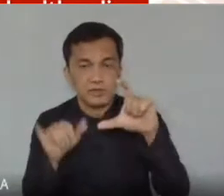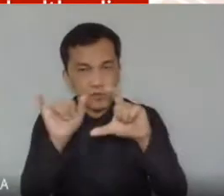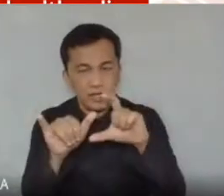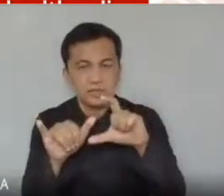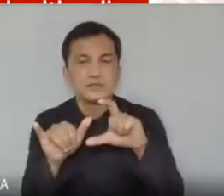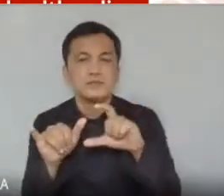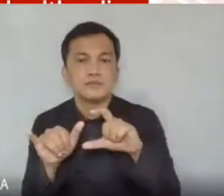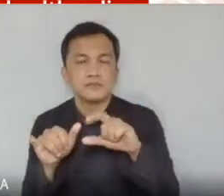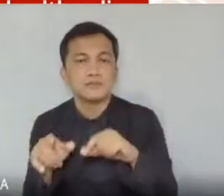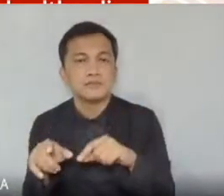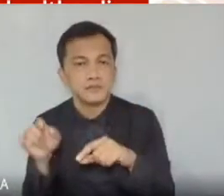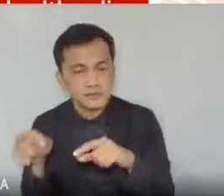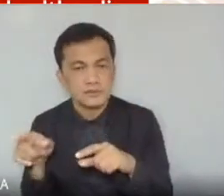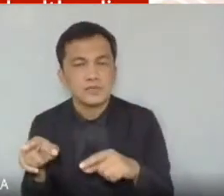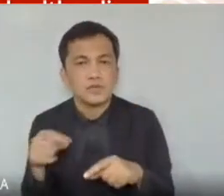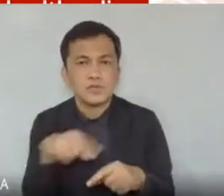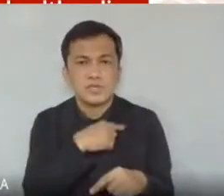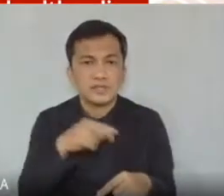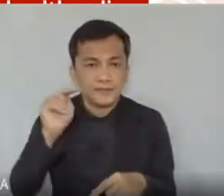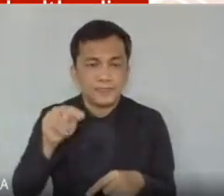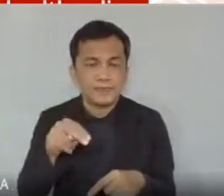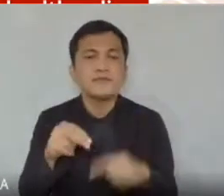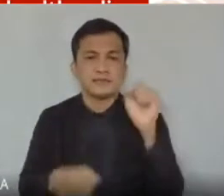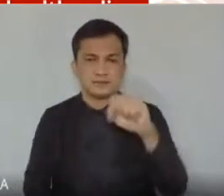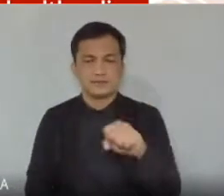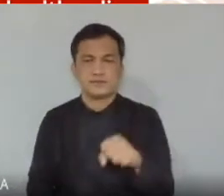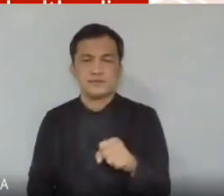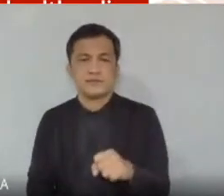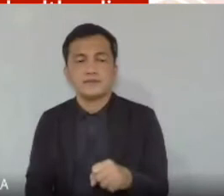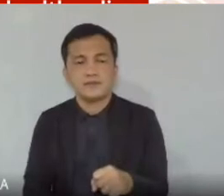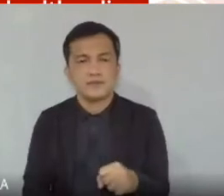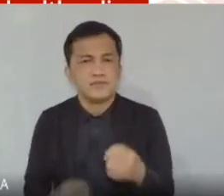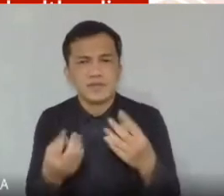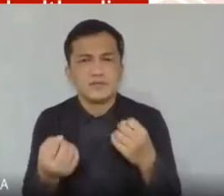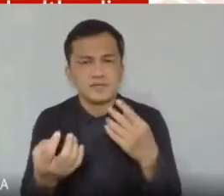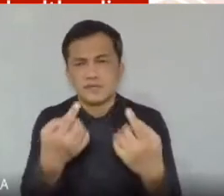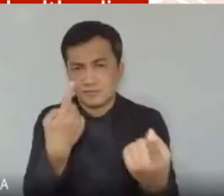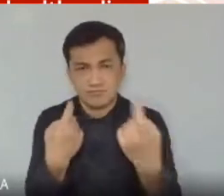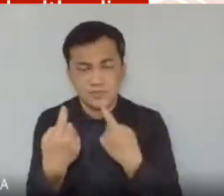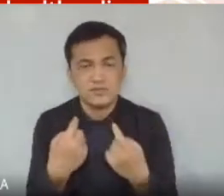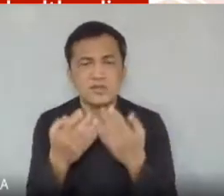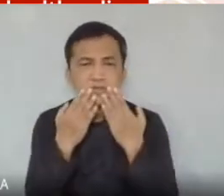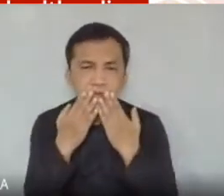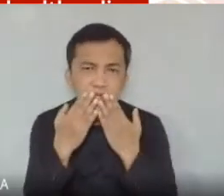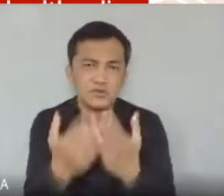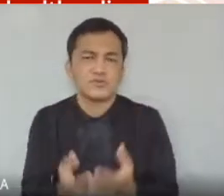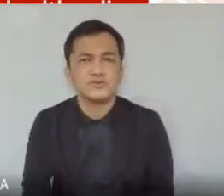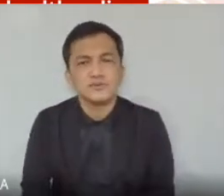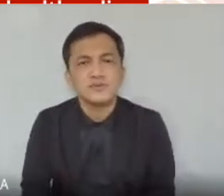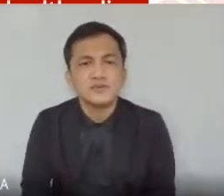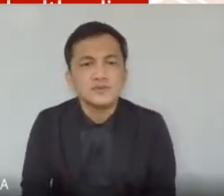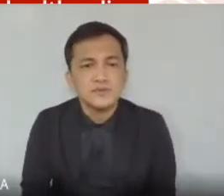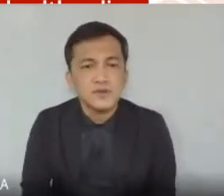compile them and ask them in our next session. Sige. May isang tanong. Teka. Kailangan daw po